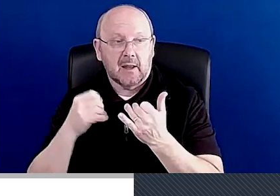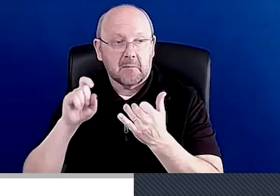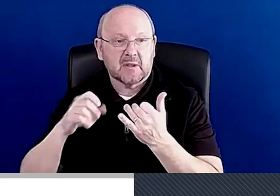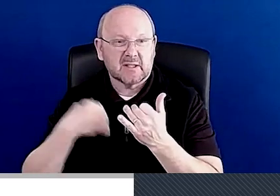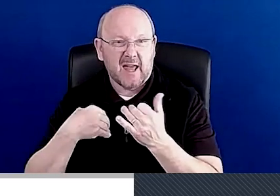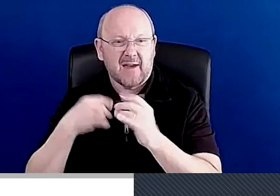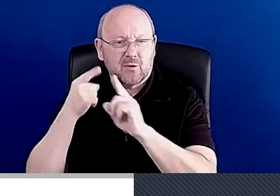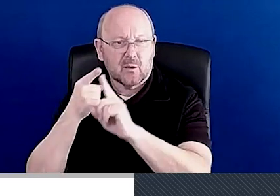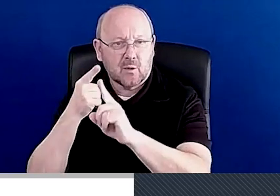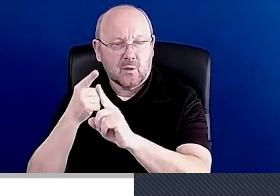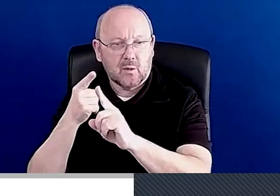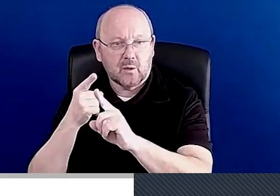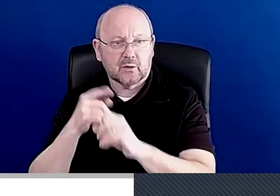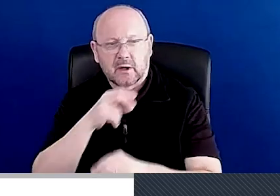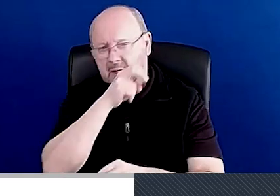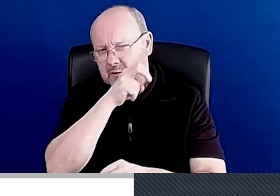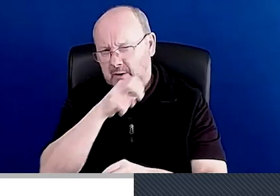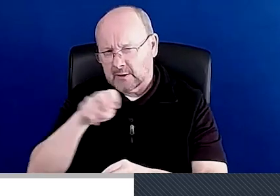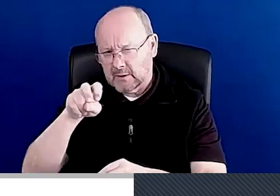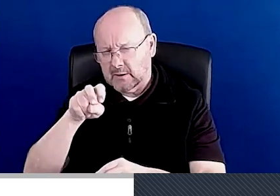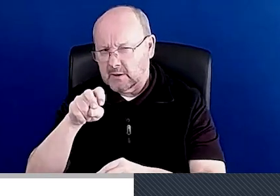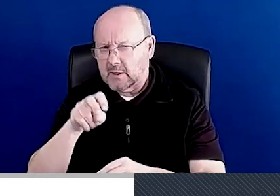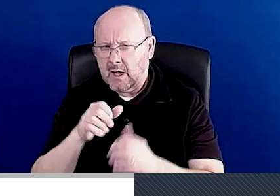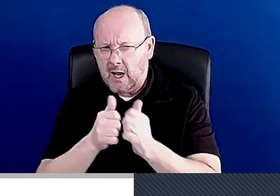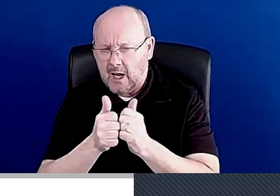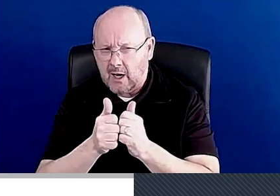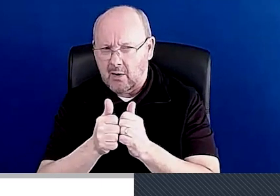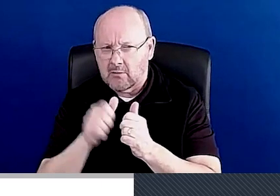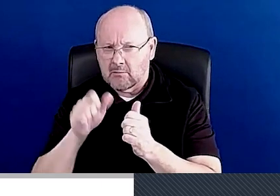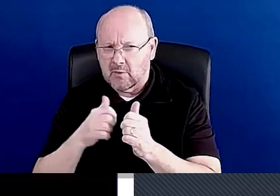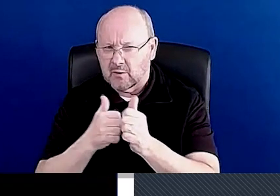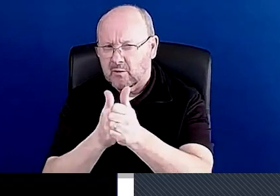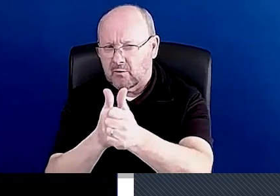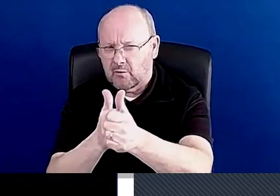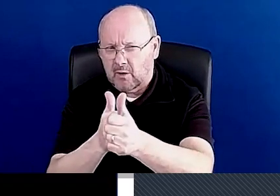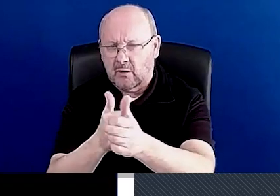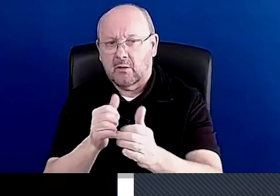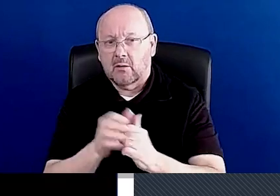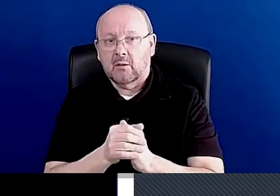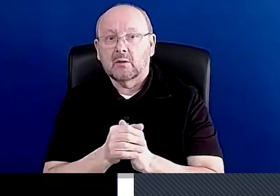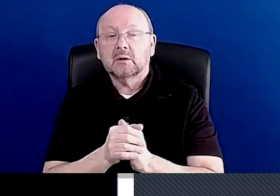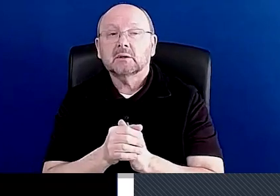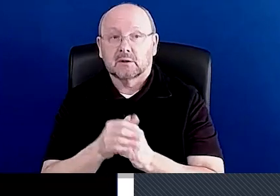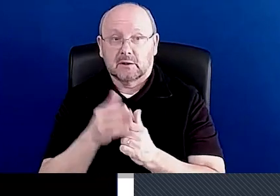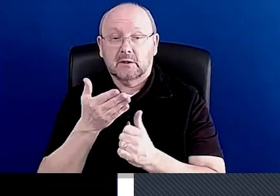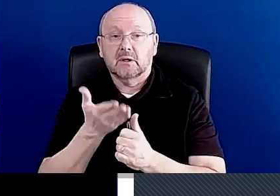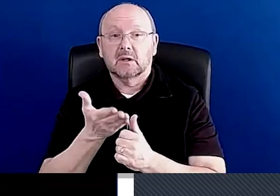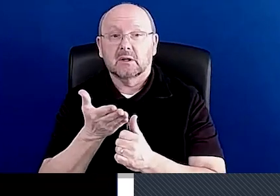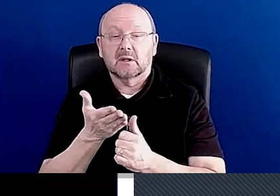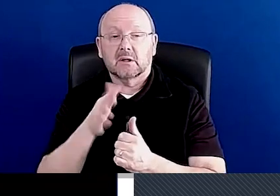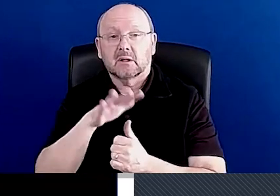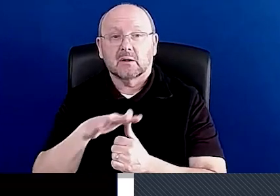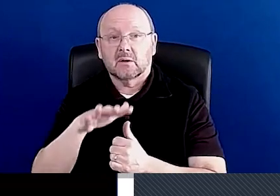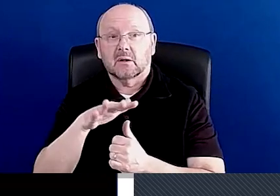in terms of transitioning students. So we're part of a bigger family. And in this area, we